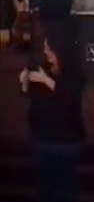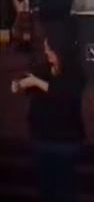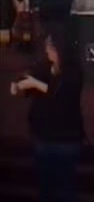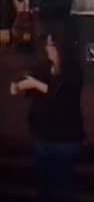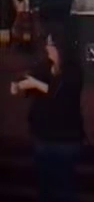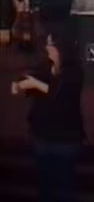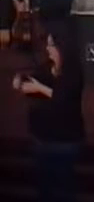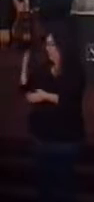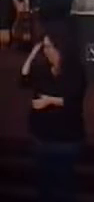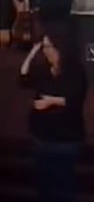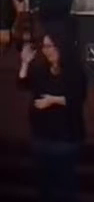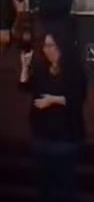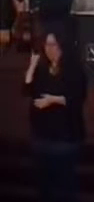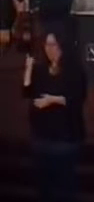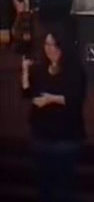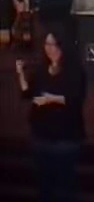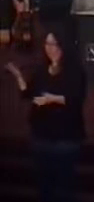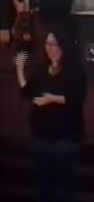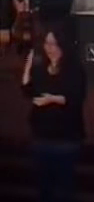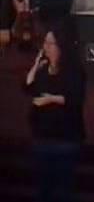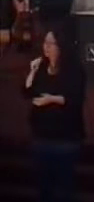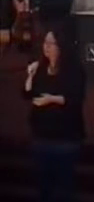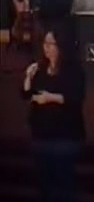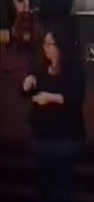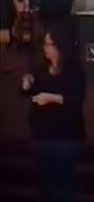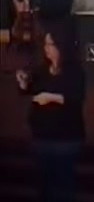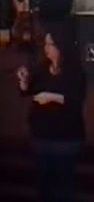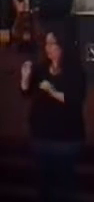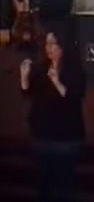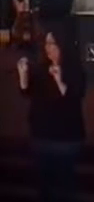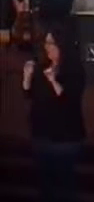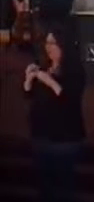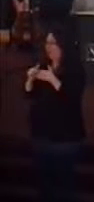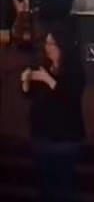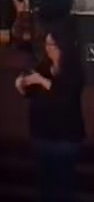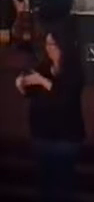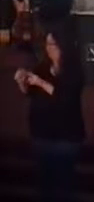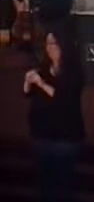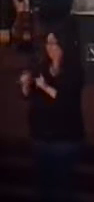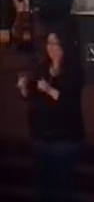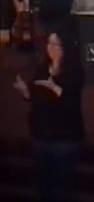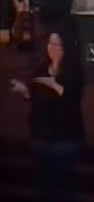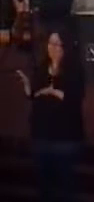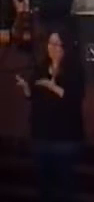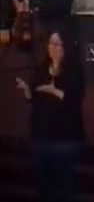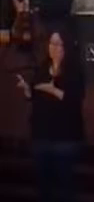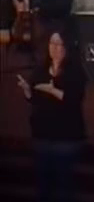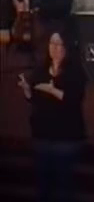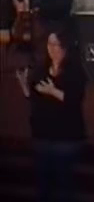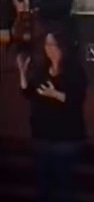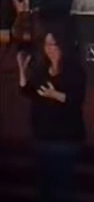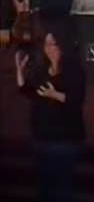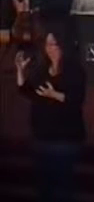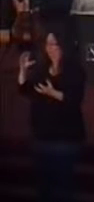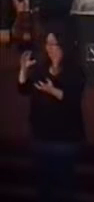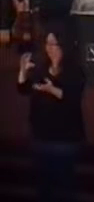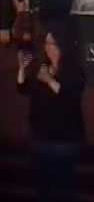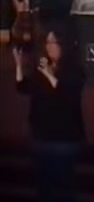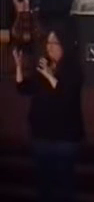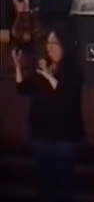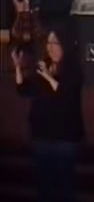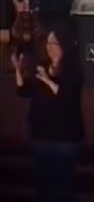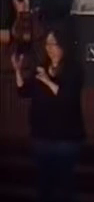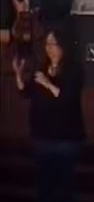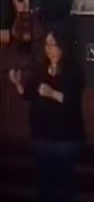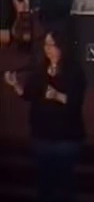don't know if you've ever been on a journey where there's no one leading the trip, but it's probably would be one of the most confusing, disastrous